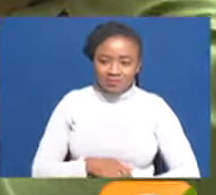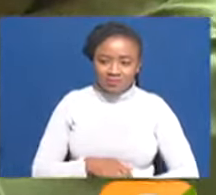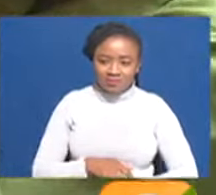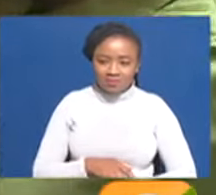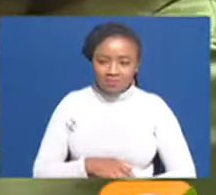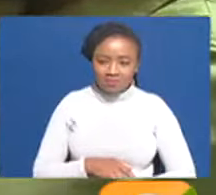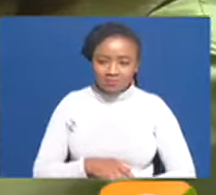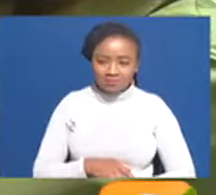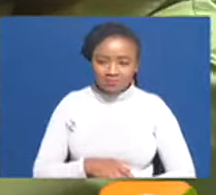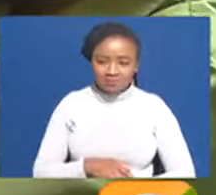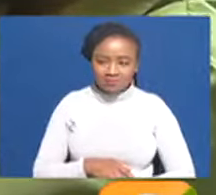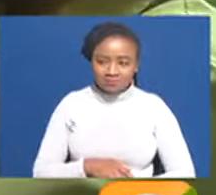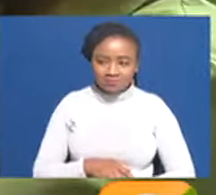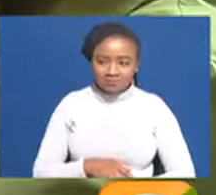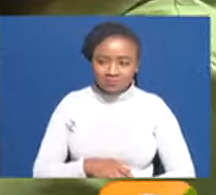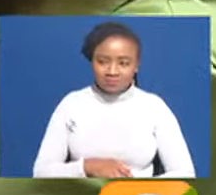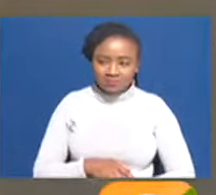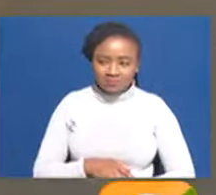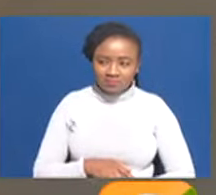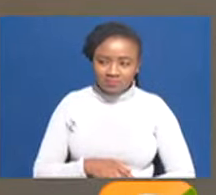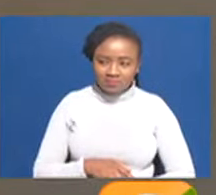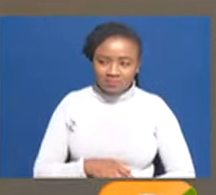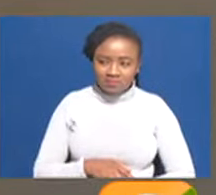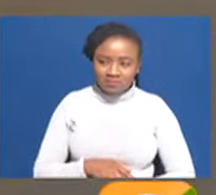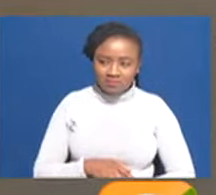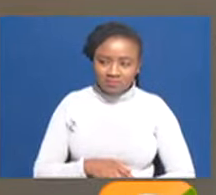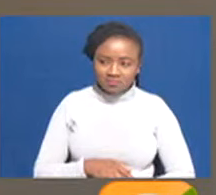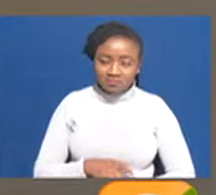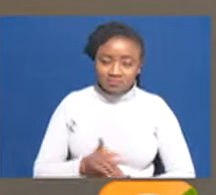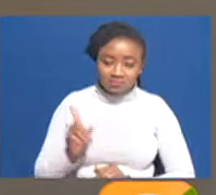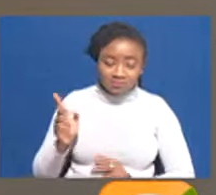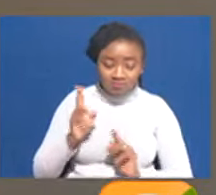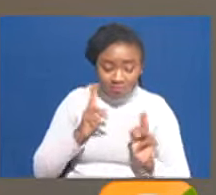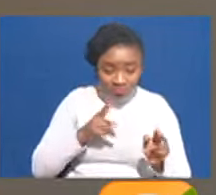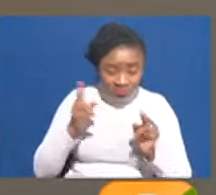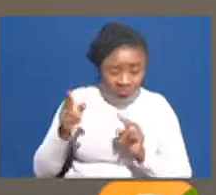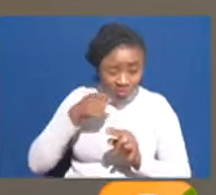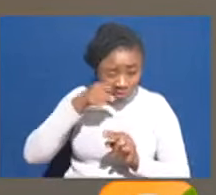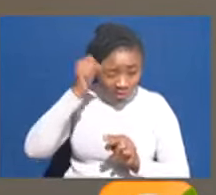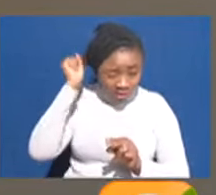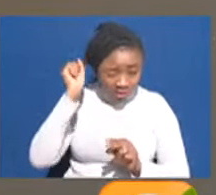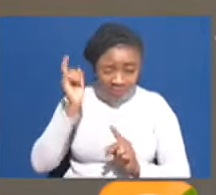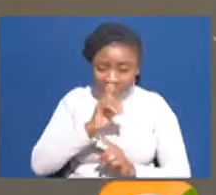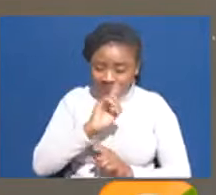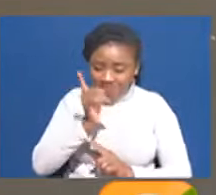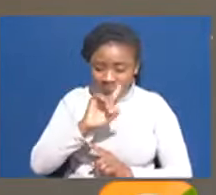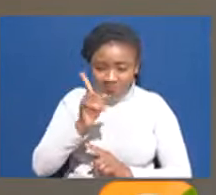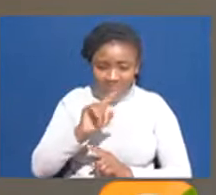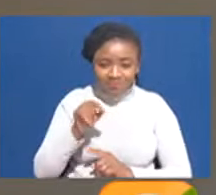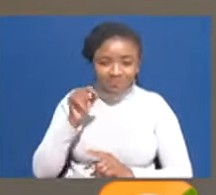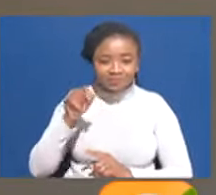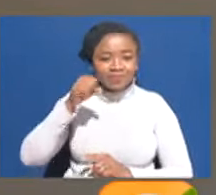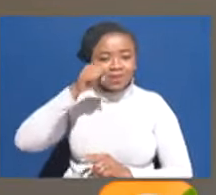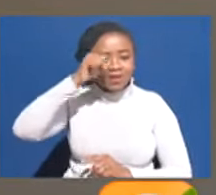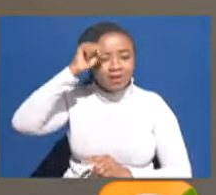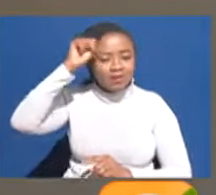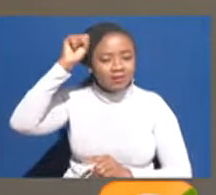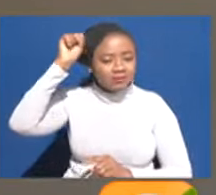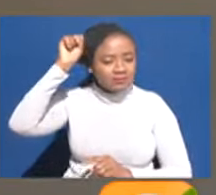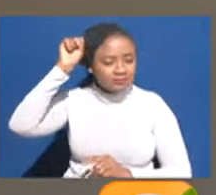calculated cuts. In 90 degrees. Hii cut hapa, si ile cut ya kawaida. Hapana. Hapo unapigwa cut